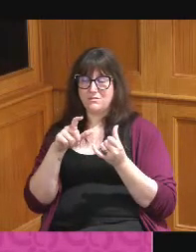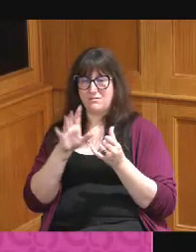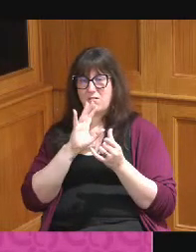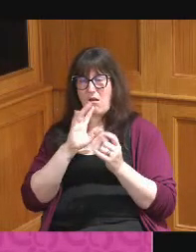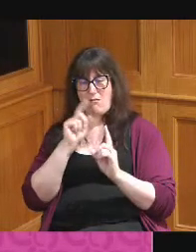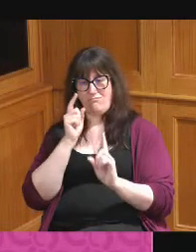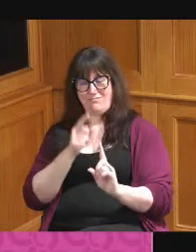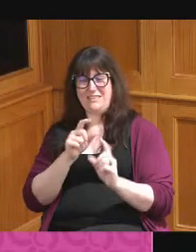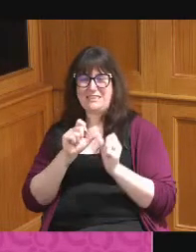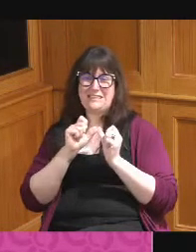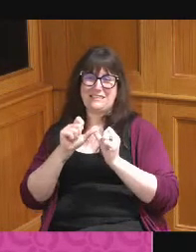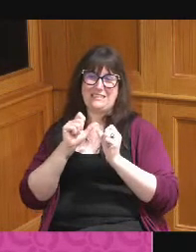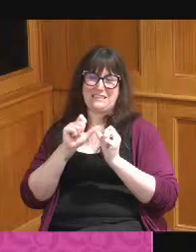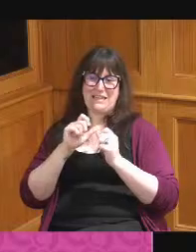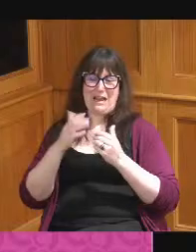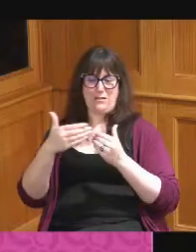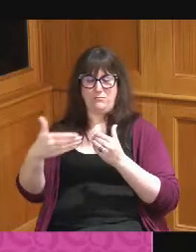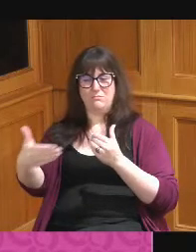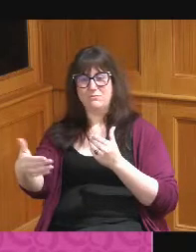capability moving forward.